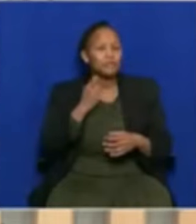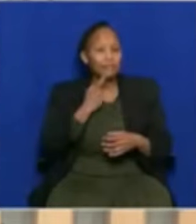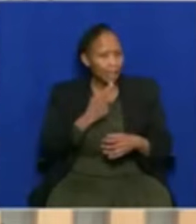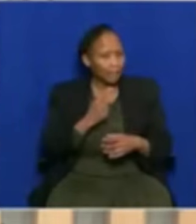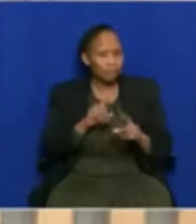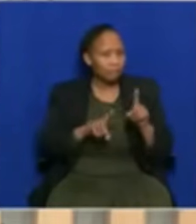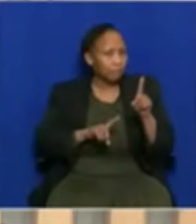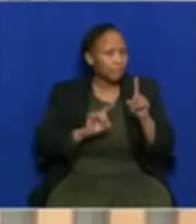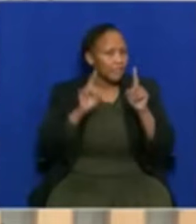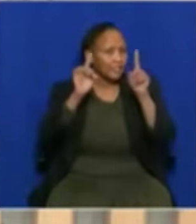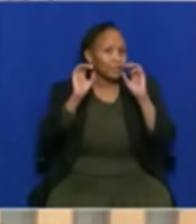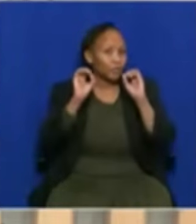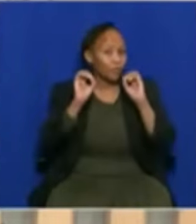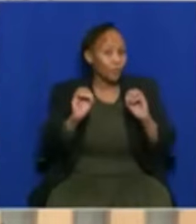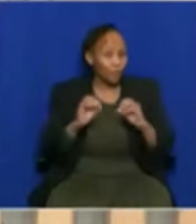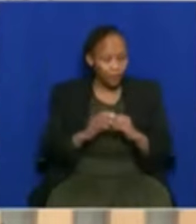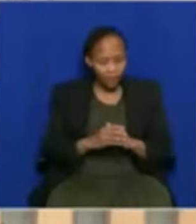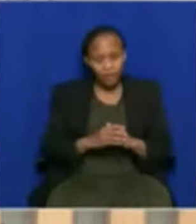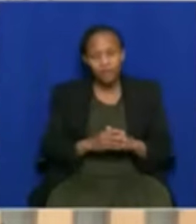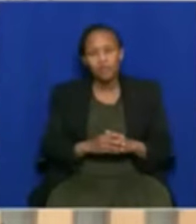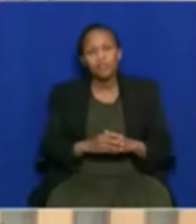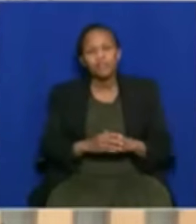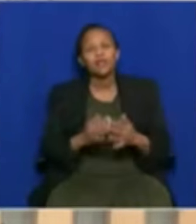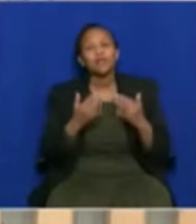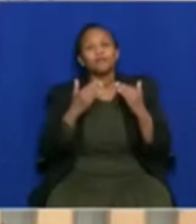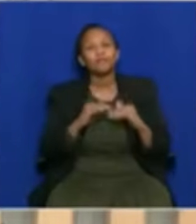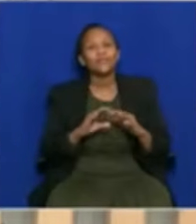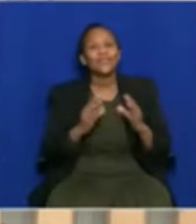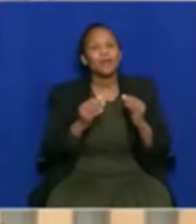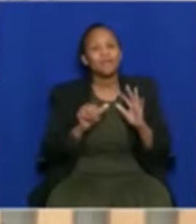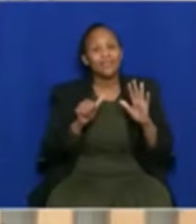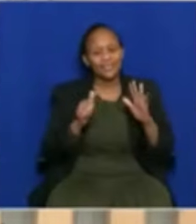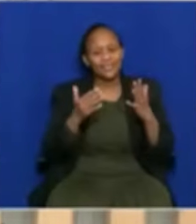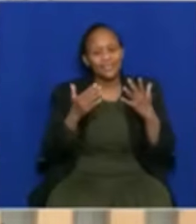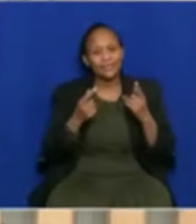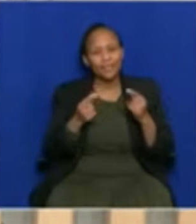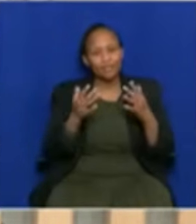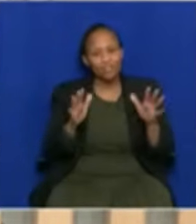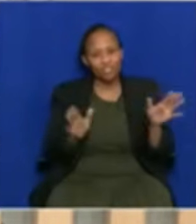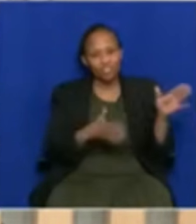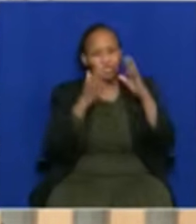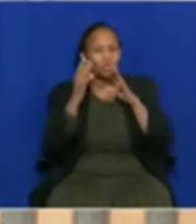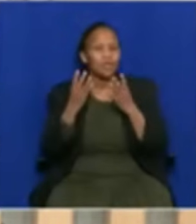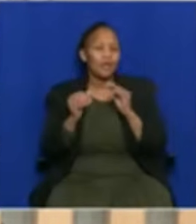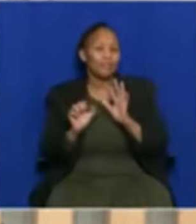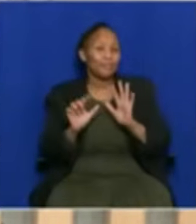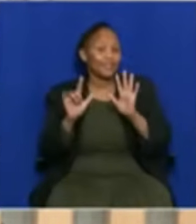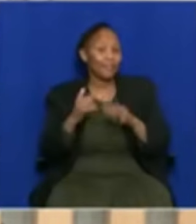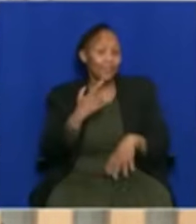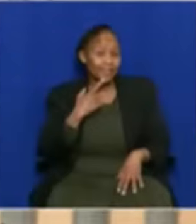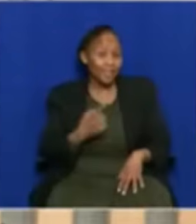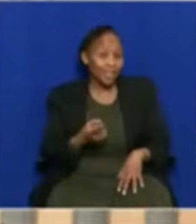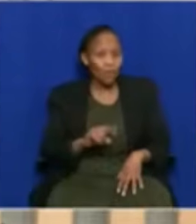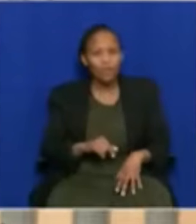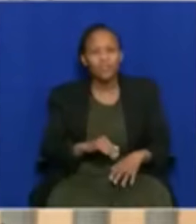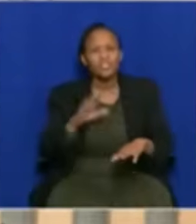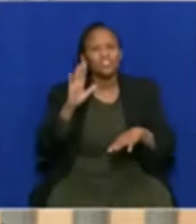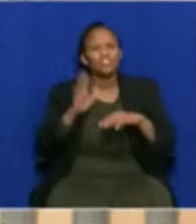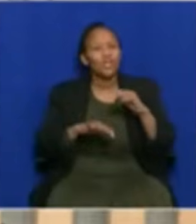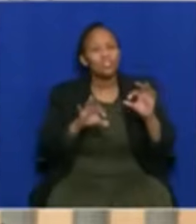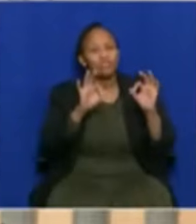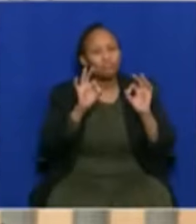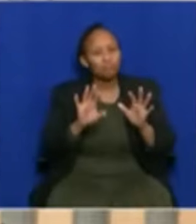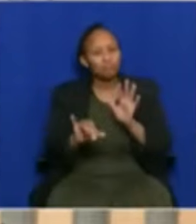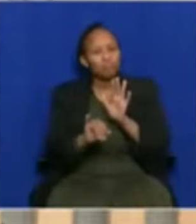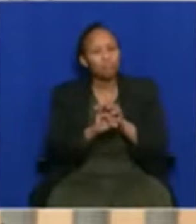We have dealt with 6 and 7 states the correct charges must be identified based on the content of